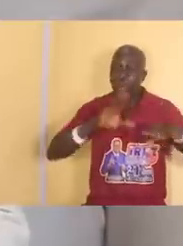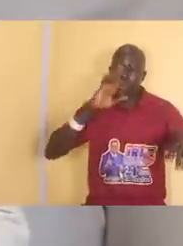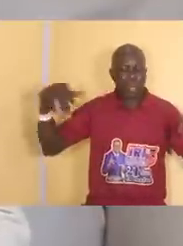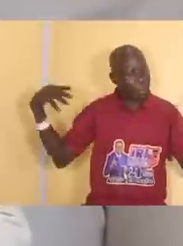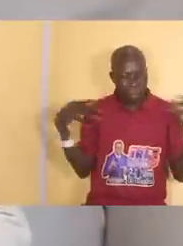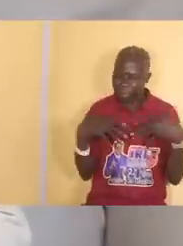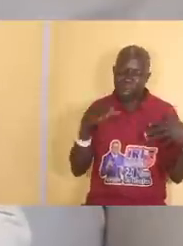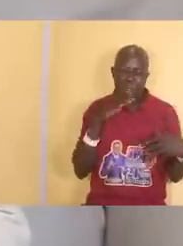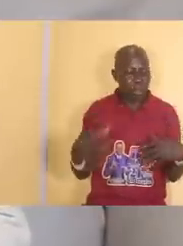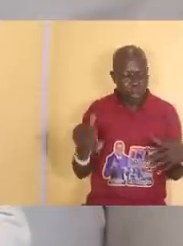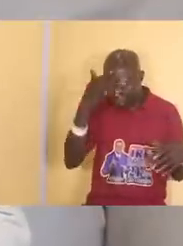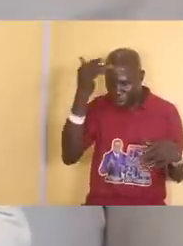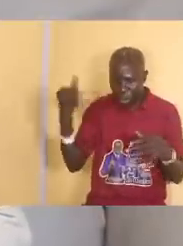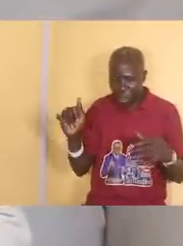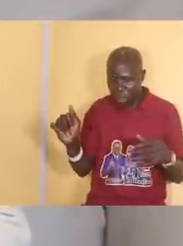ma